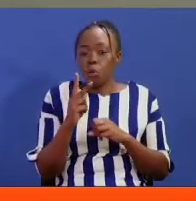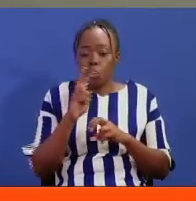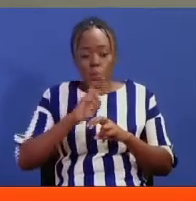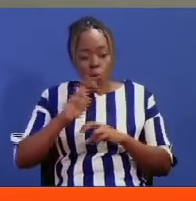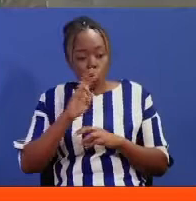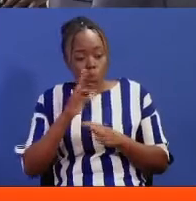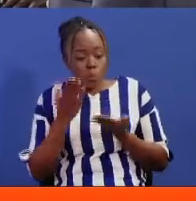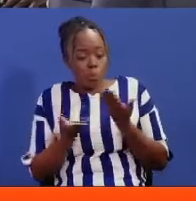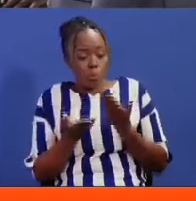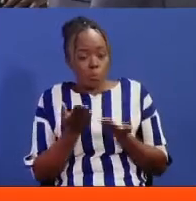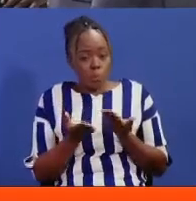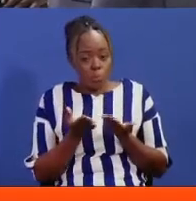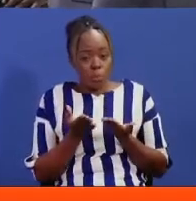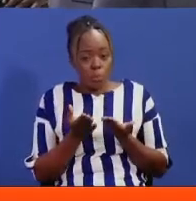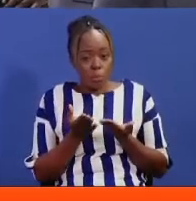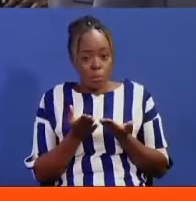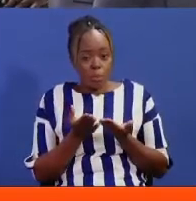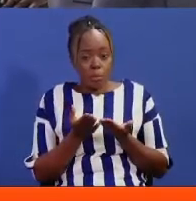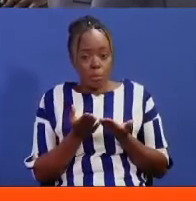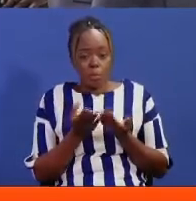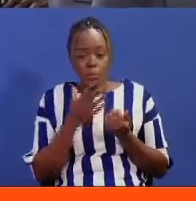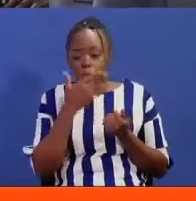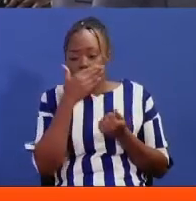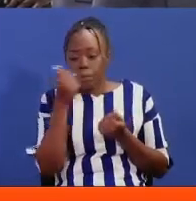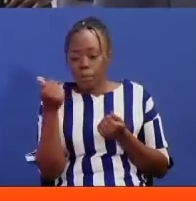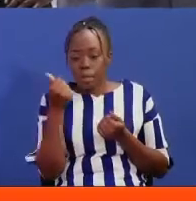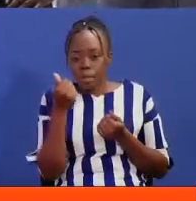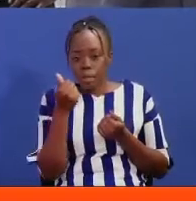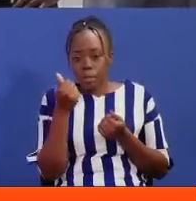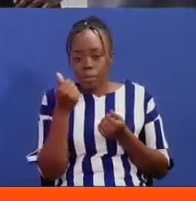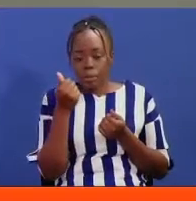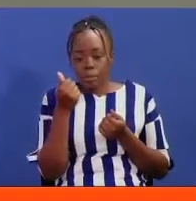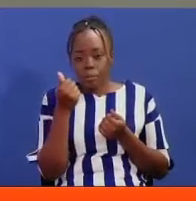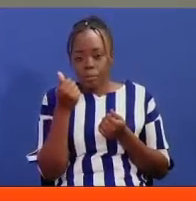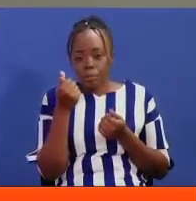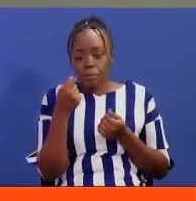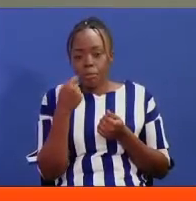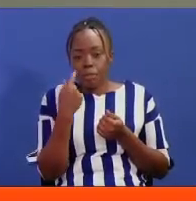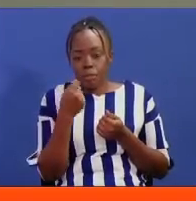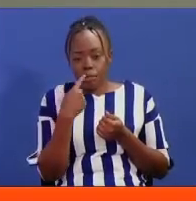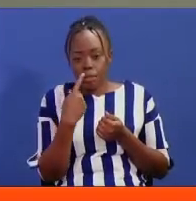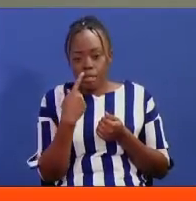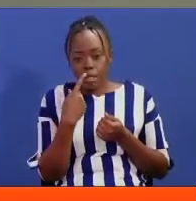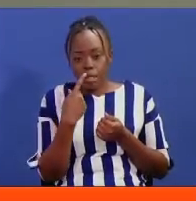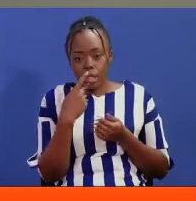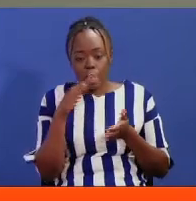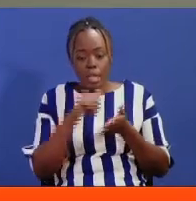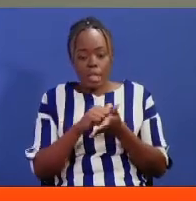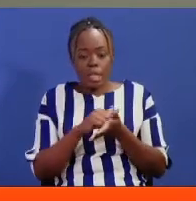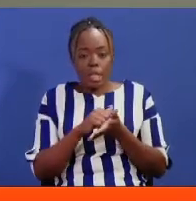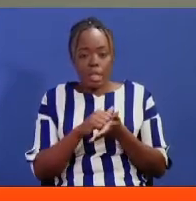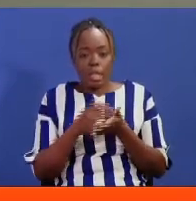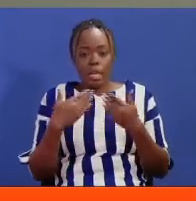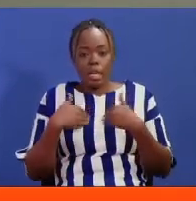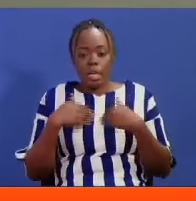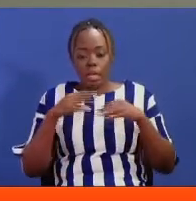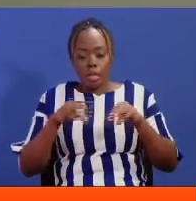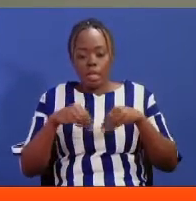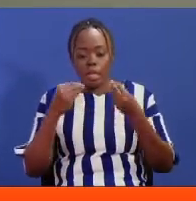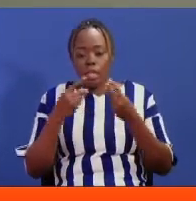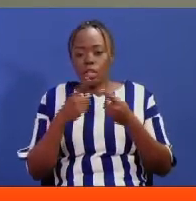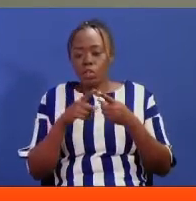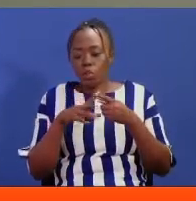at probably the best vaccine that could have been given to